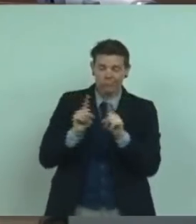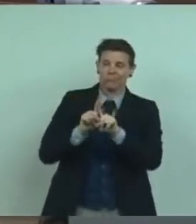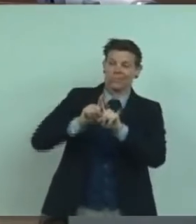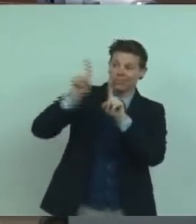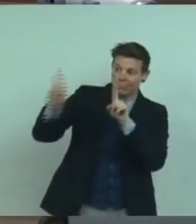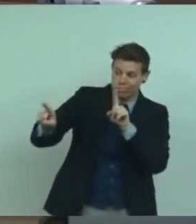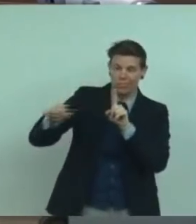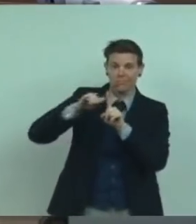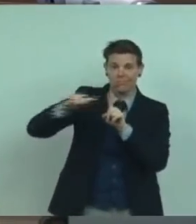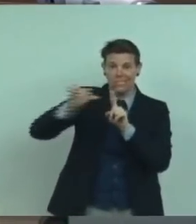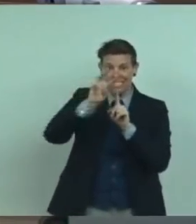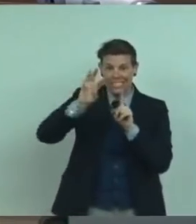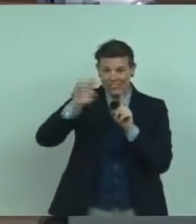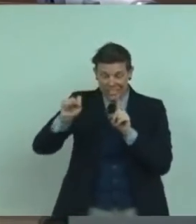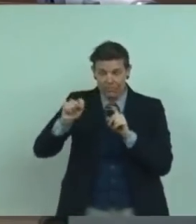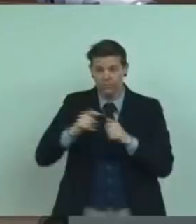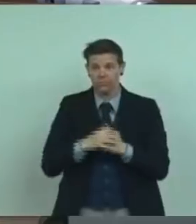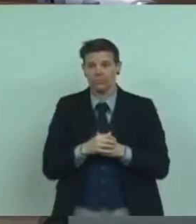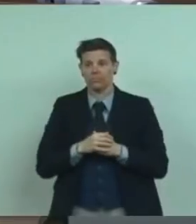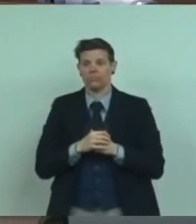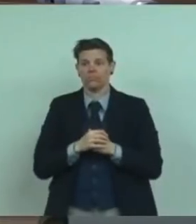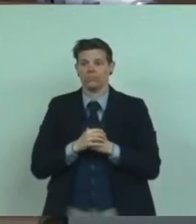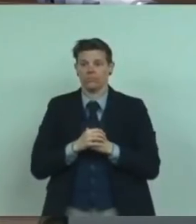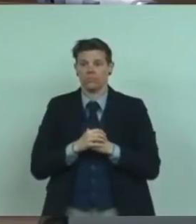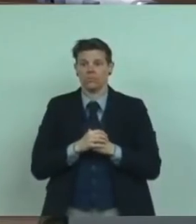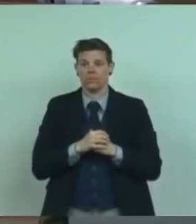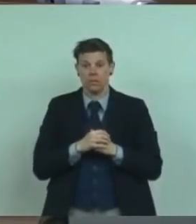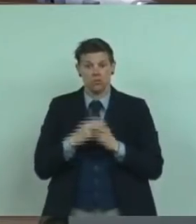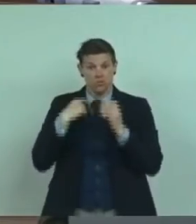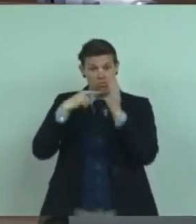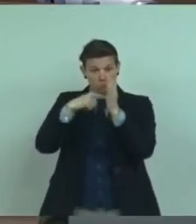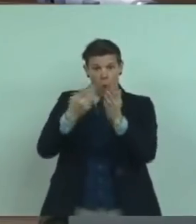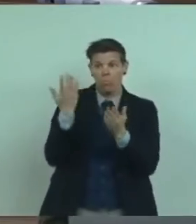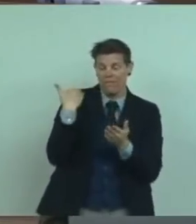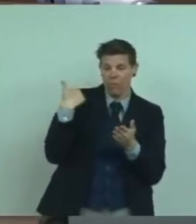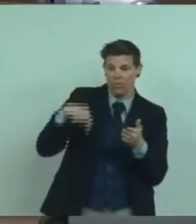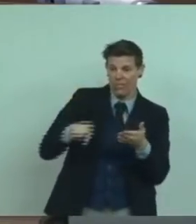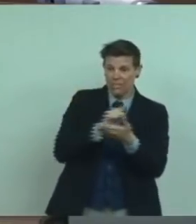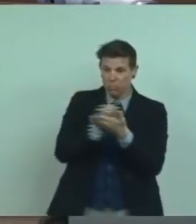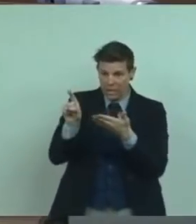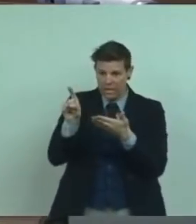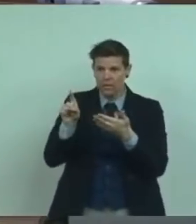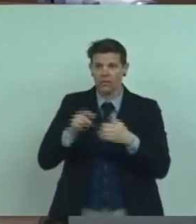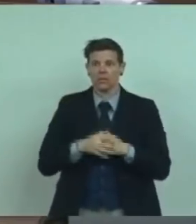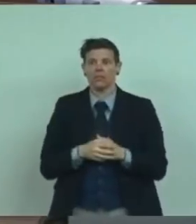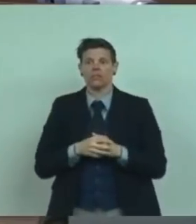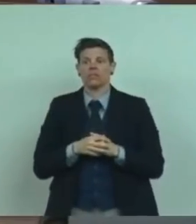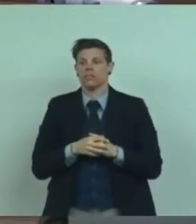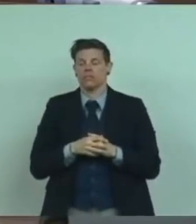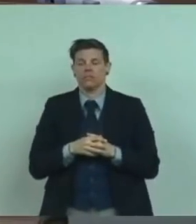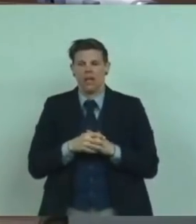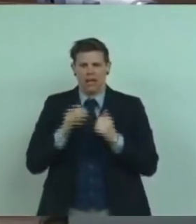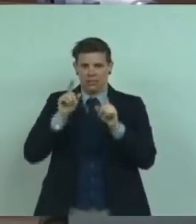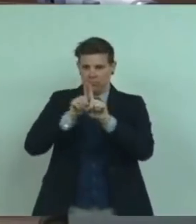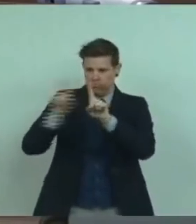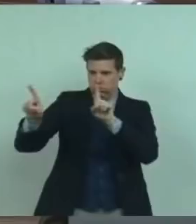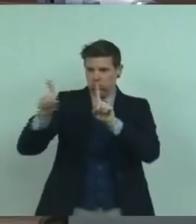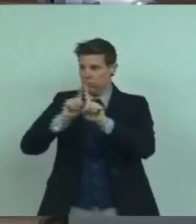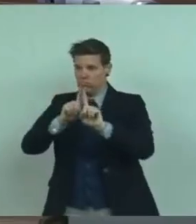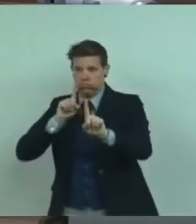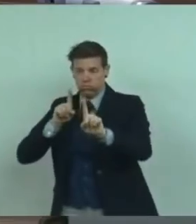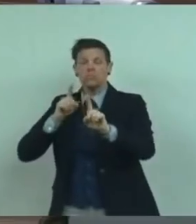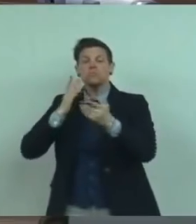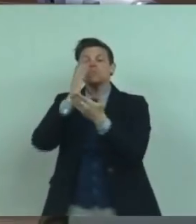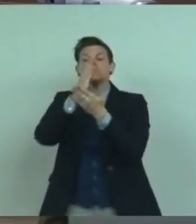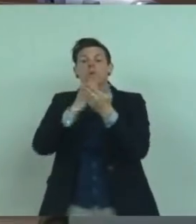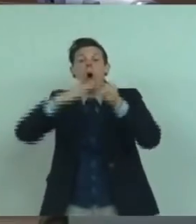You may remember that the northern part of the state was doing pretty well and other parts weren't doing as well. We are contracting with a private sector firm.